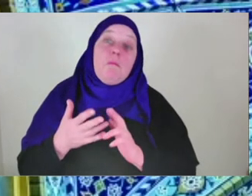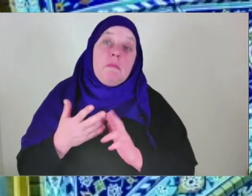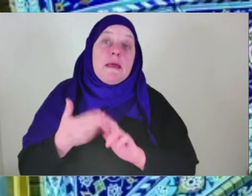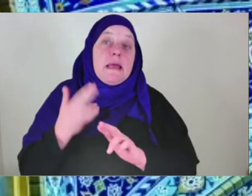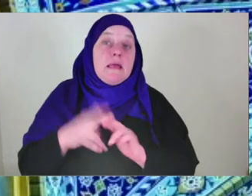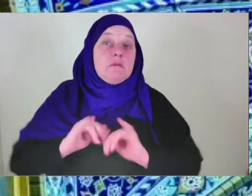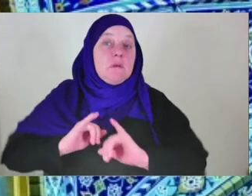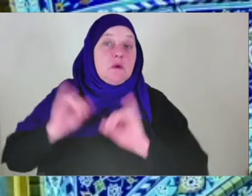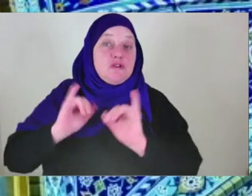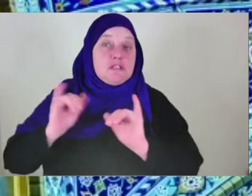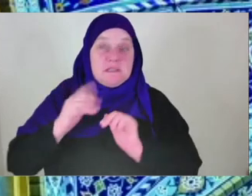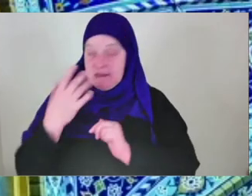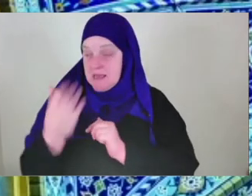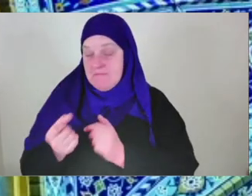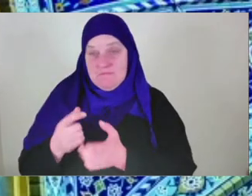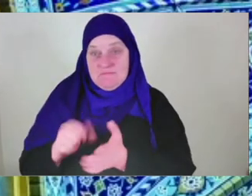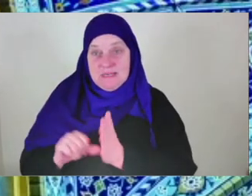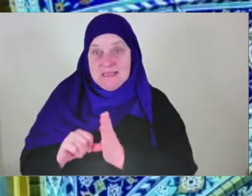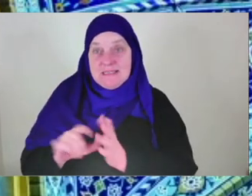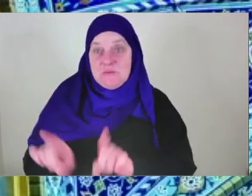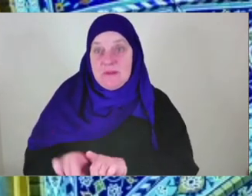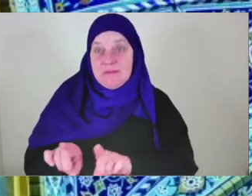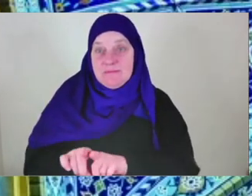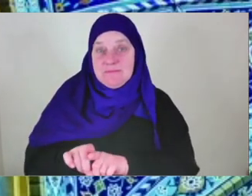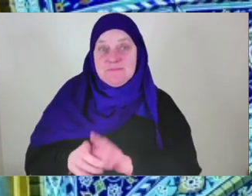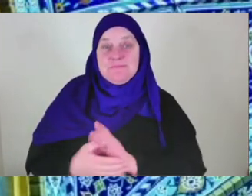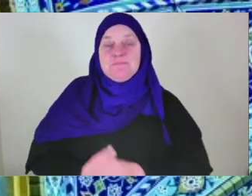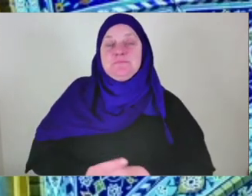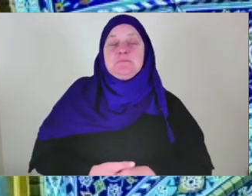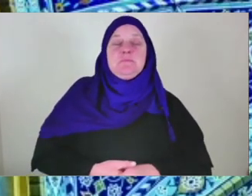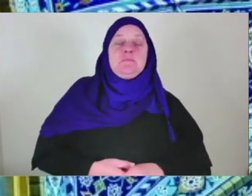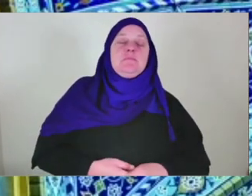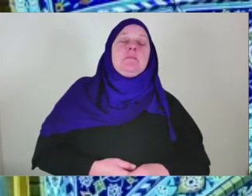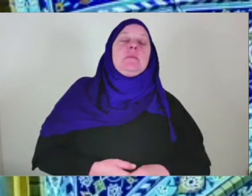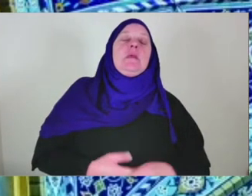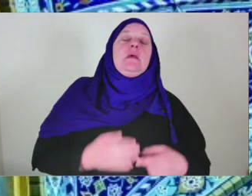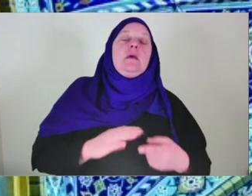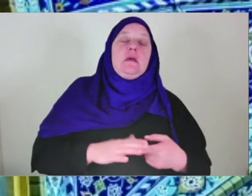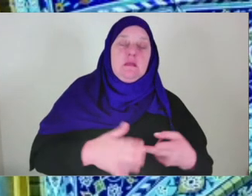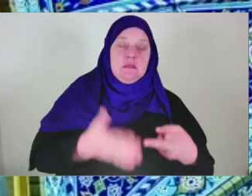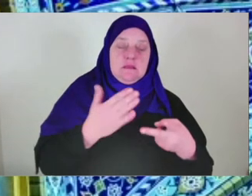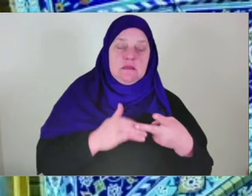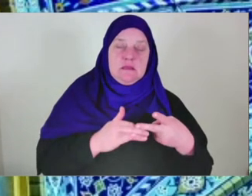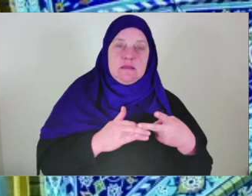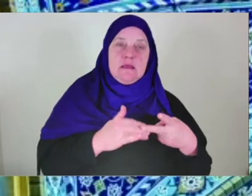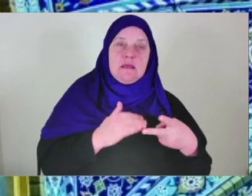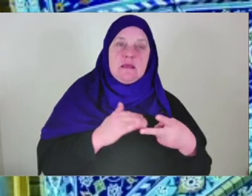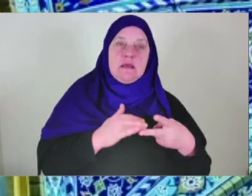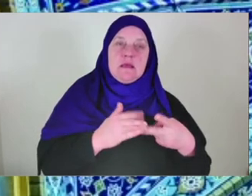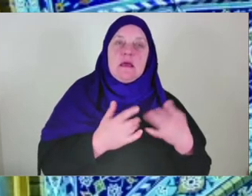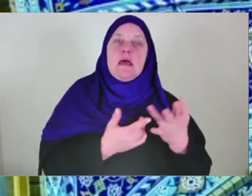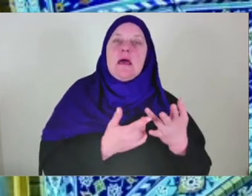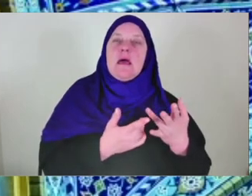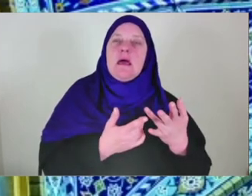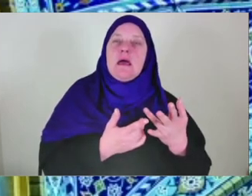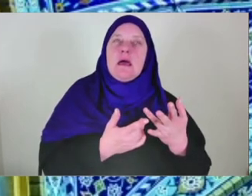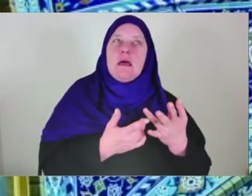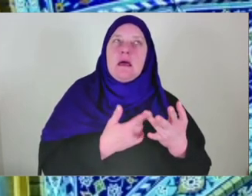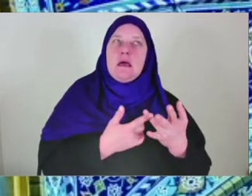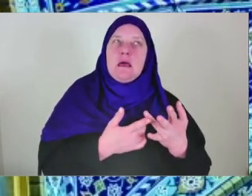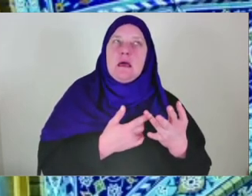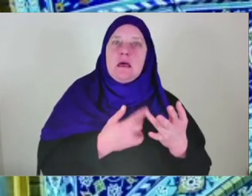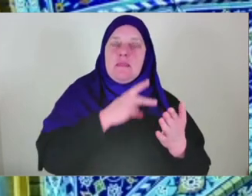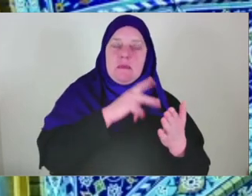is concerned. There is another part of the khums that we need to pay, and that is when we buy